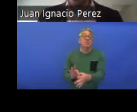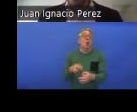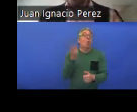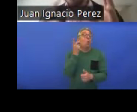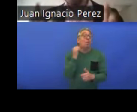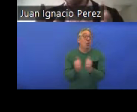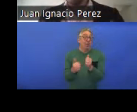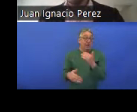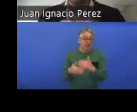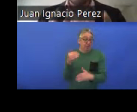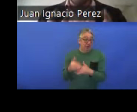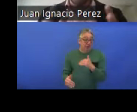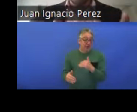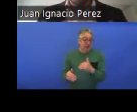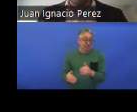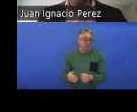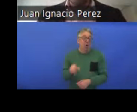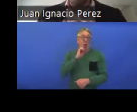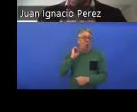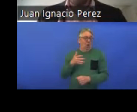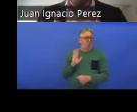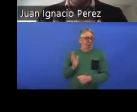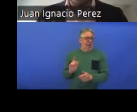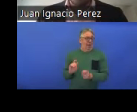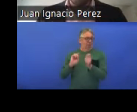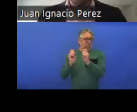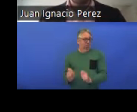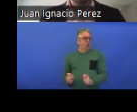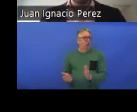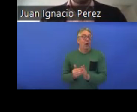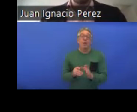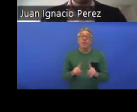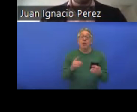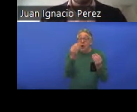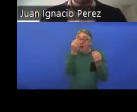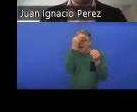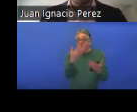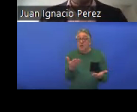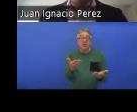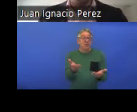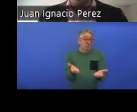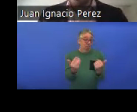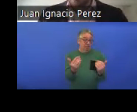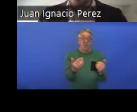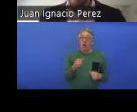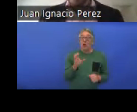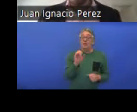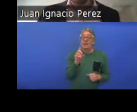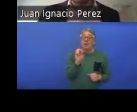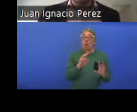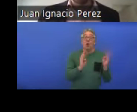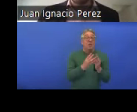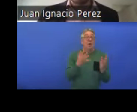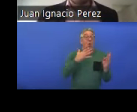need to get updated. But the point is here, again, information would be very much welcomed by this committee, with the caveat that